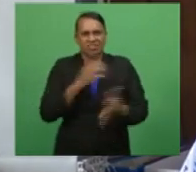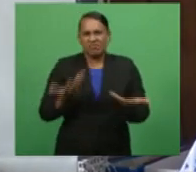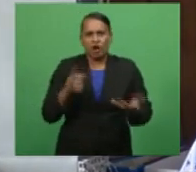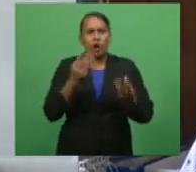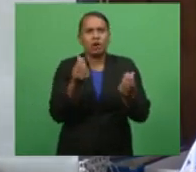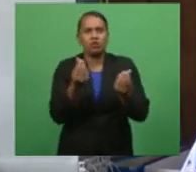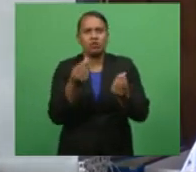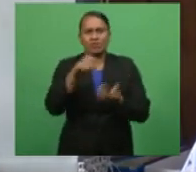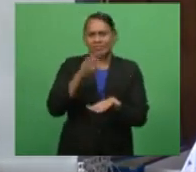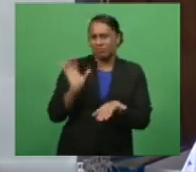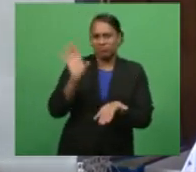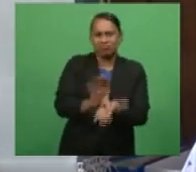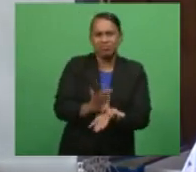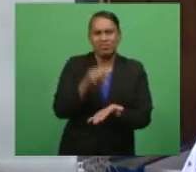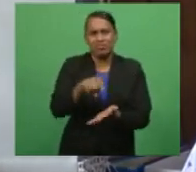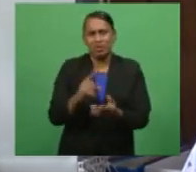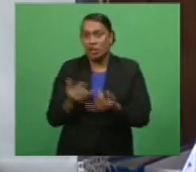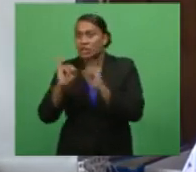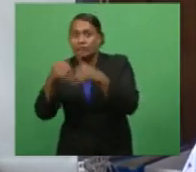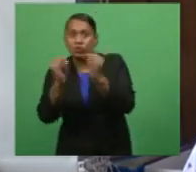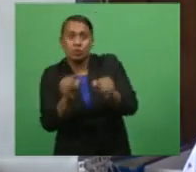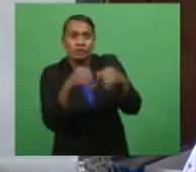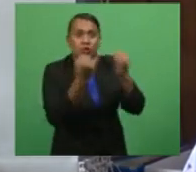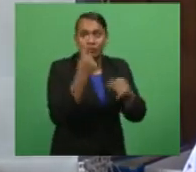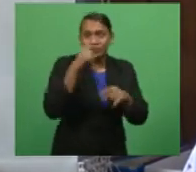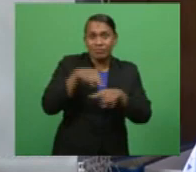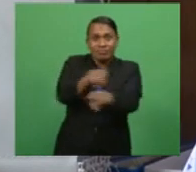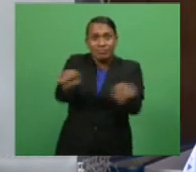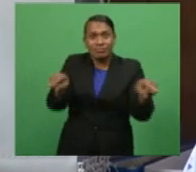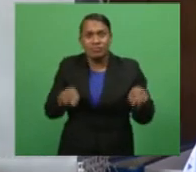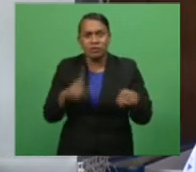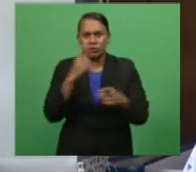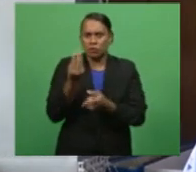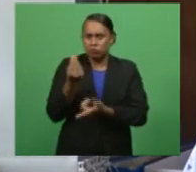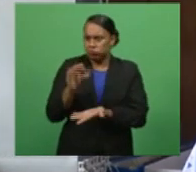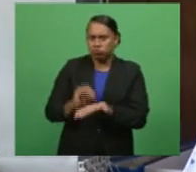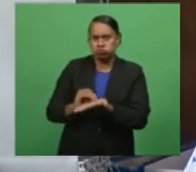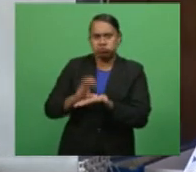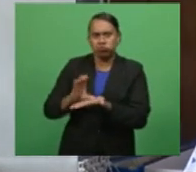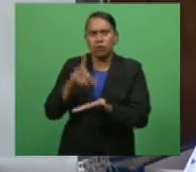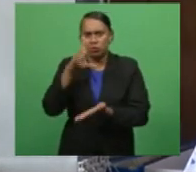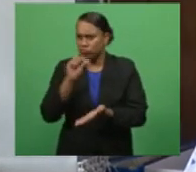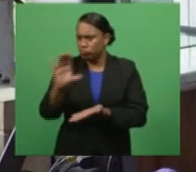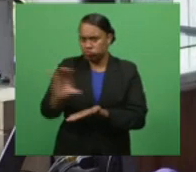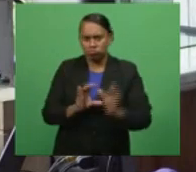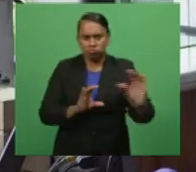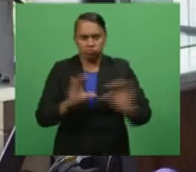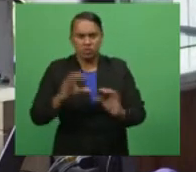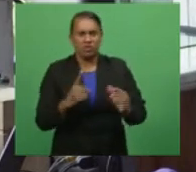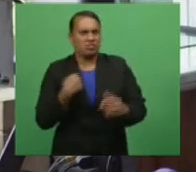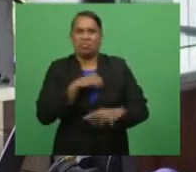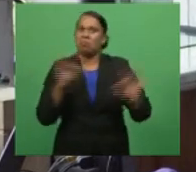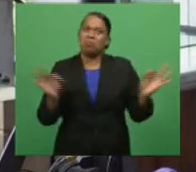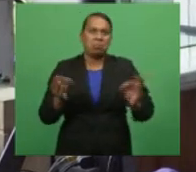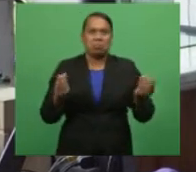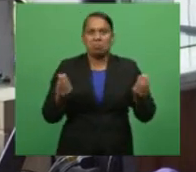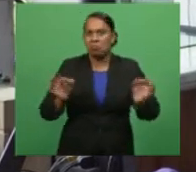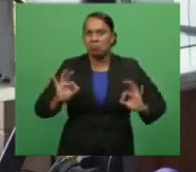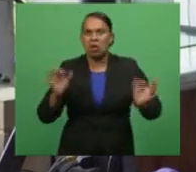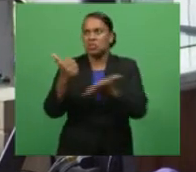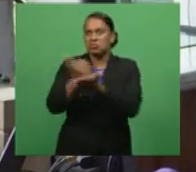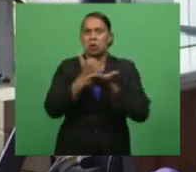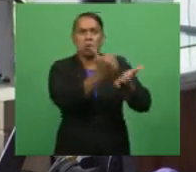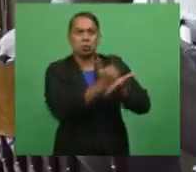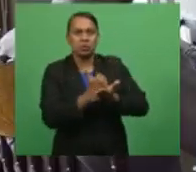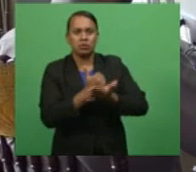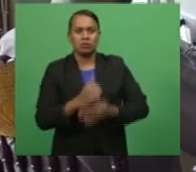have the finances can contribute. We do not have any. As it stands,